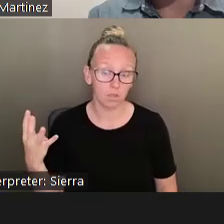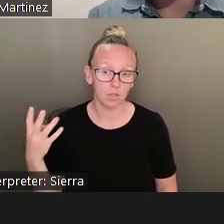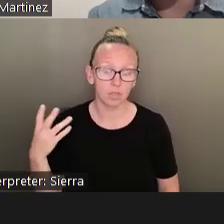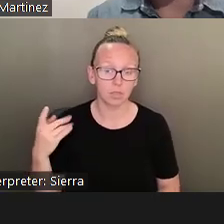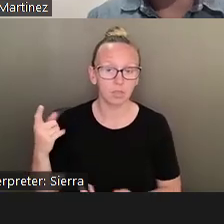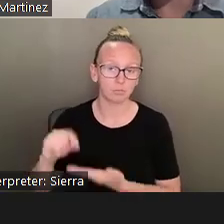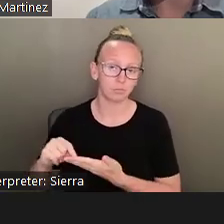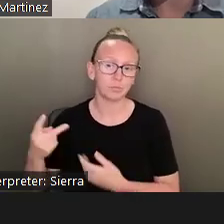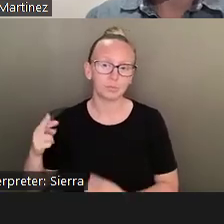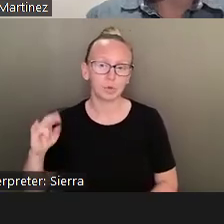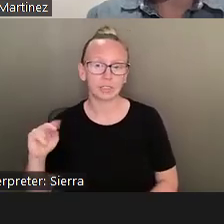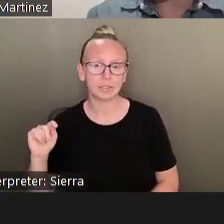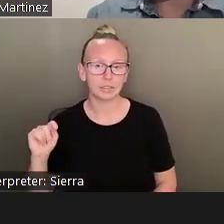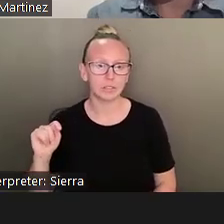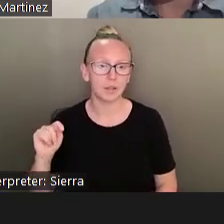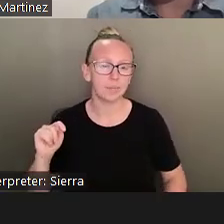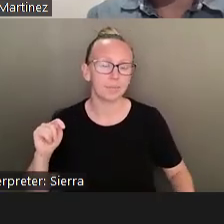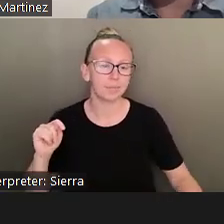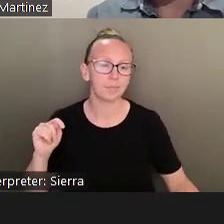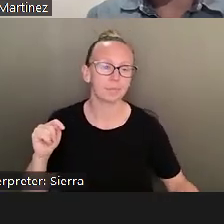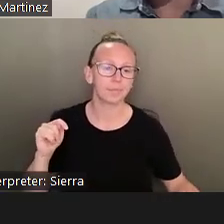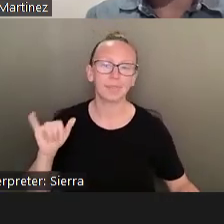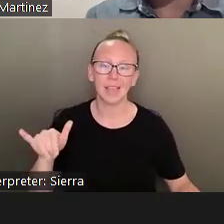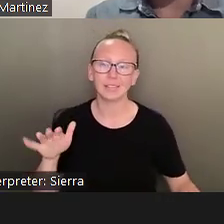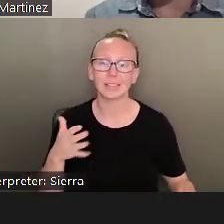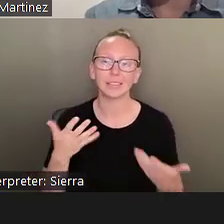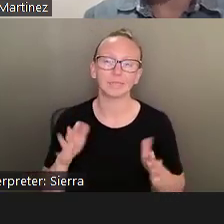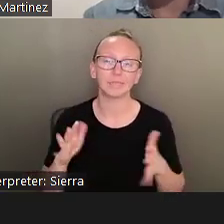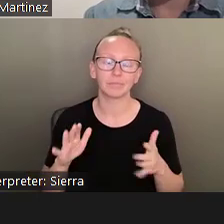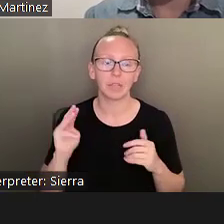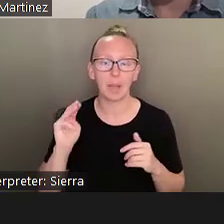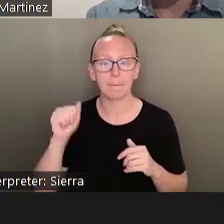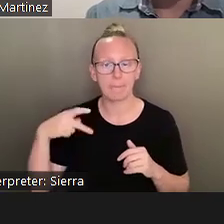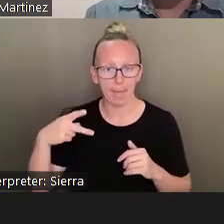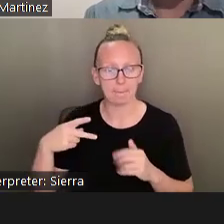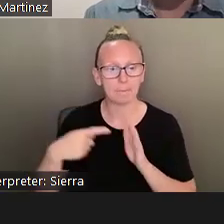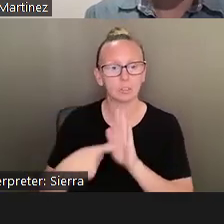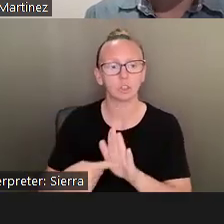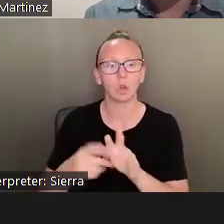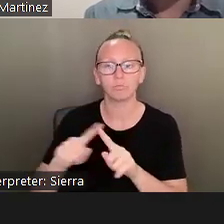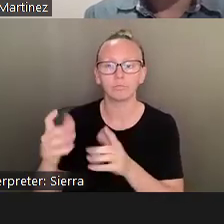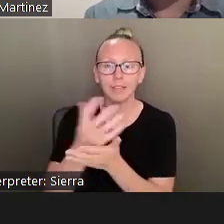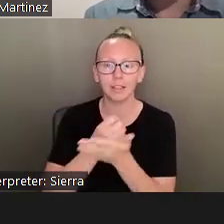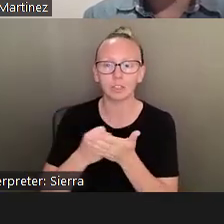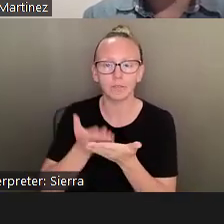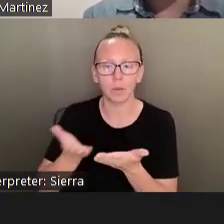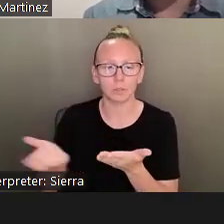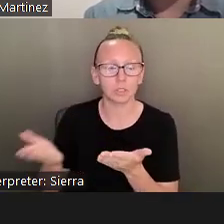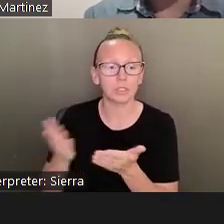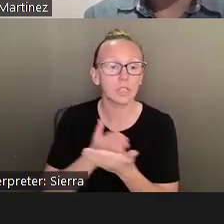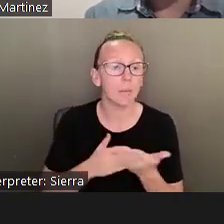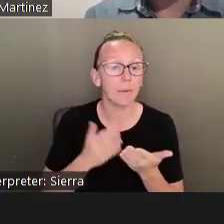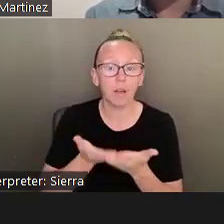that serves as kind of a map for a collection of objects. So some of those objects are